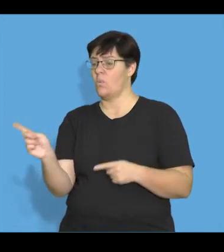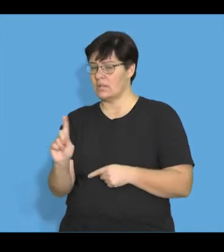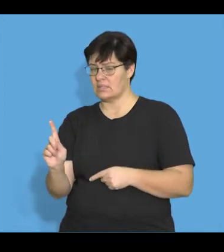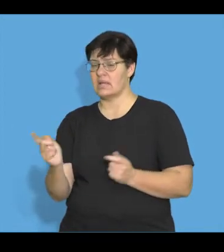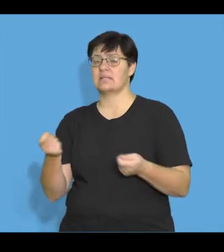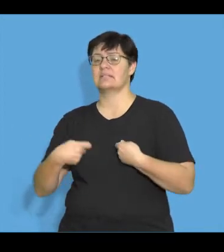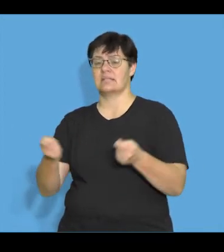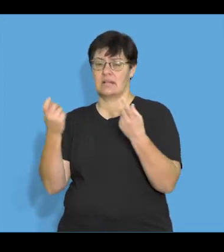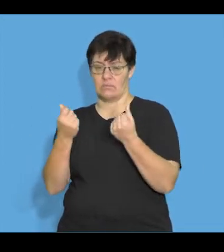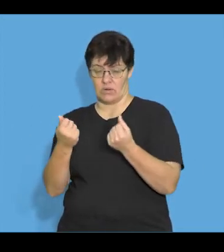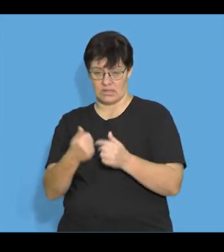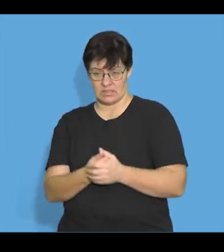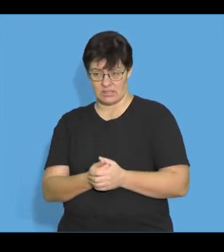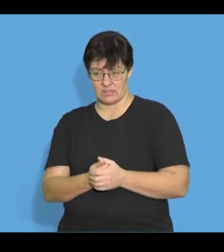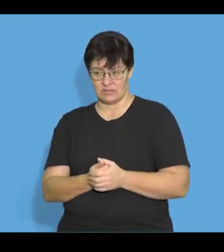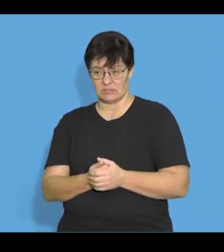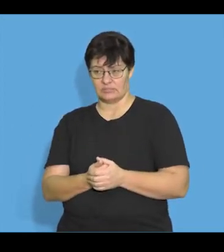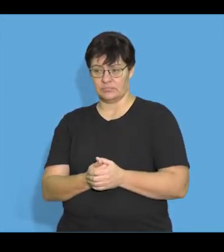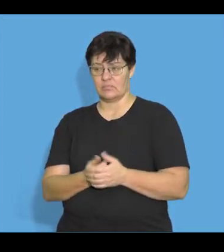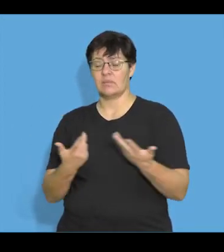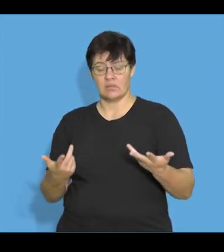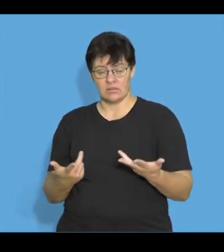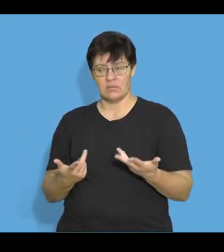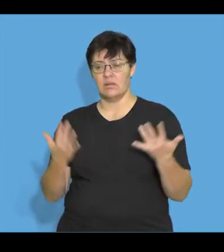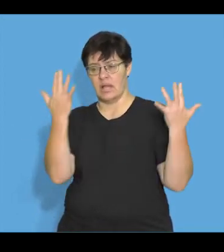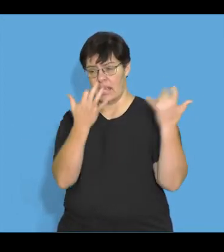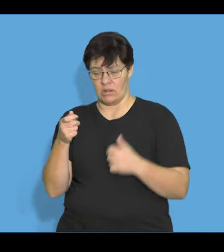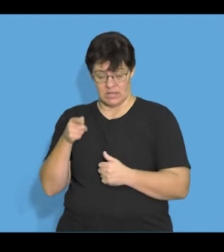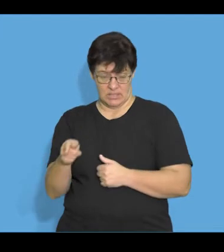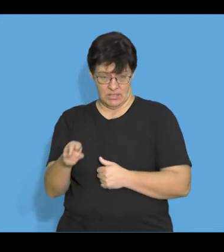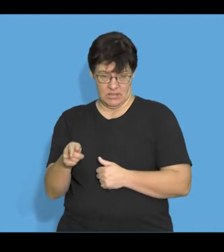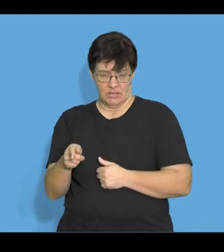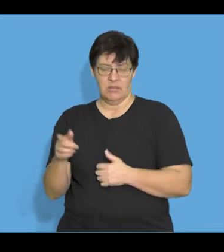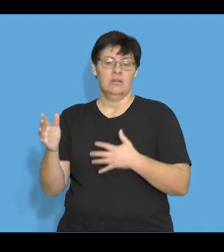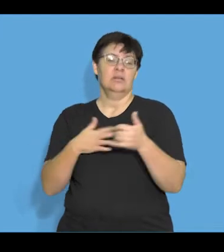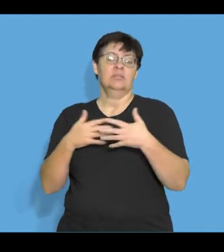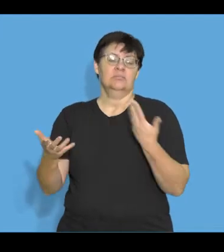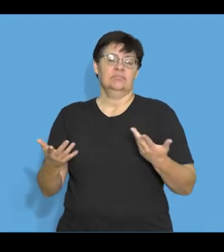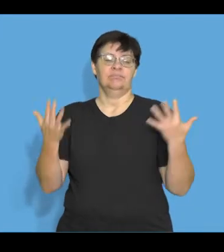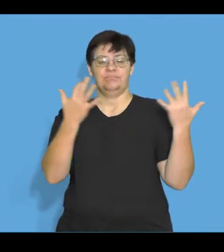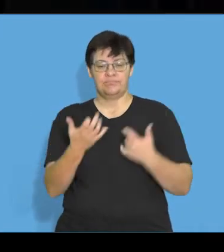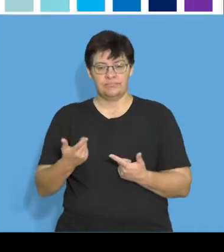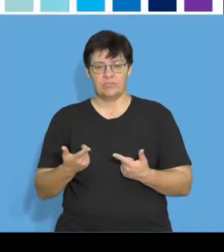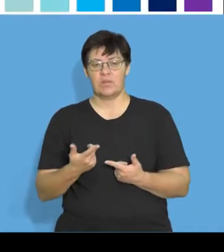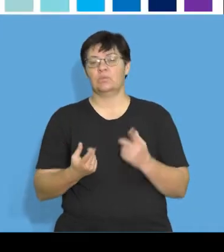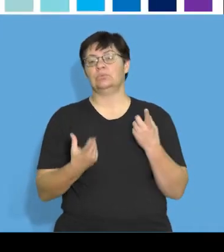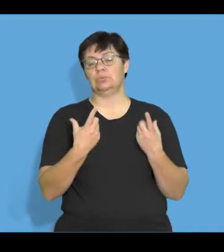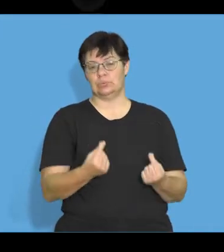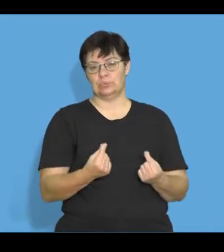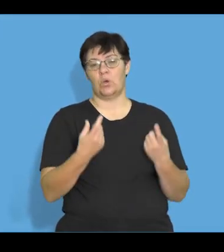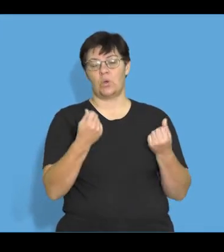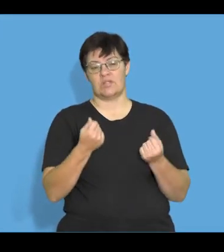price, right? Obviously, this calculation here dealt with the calculation when we did the cost of